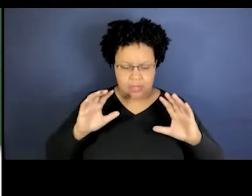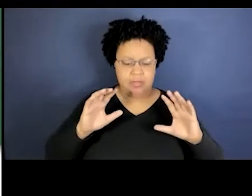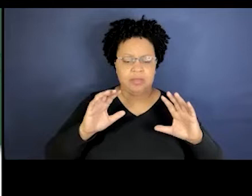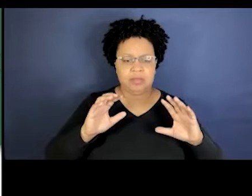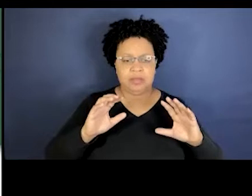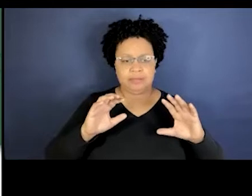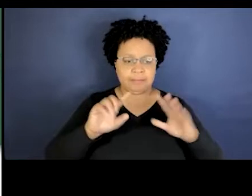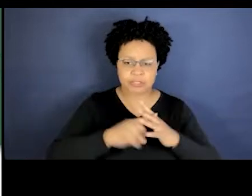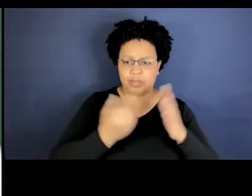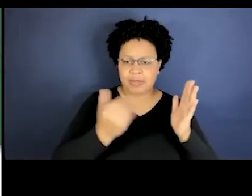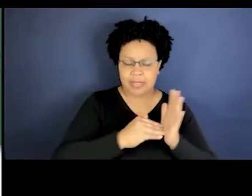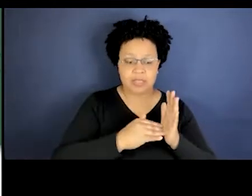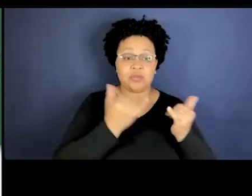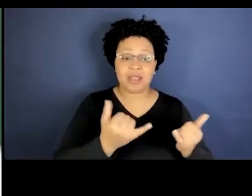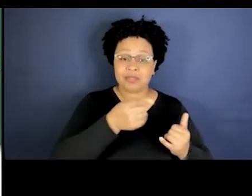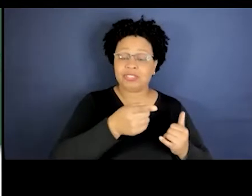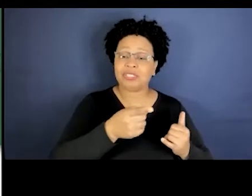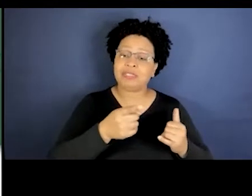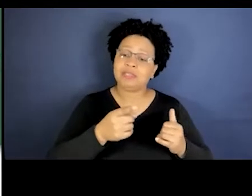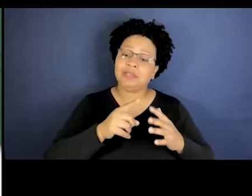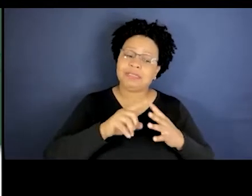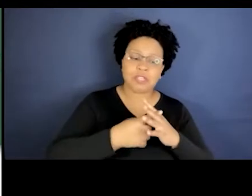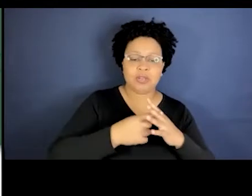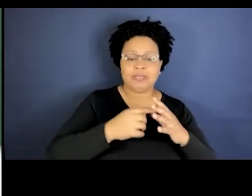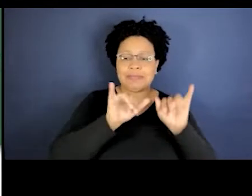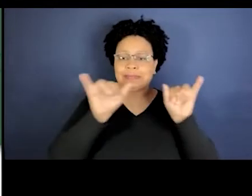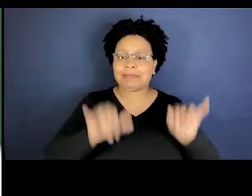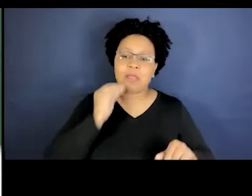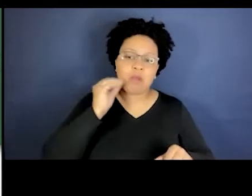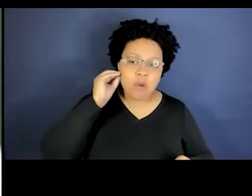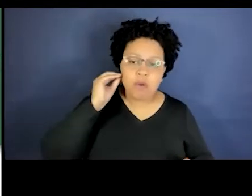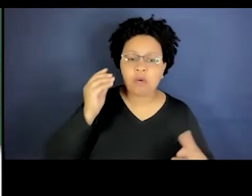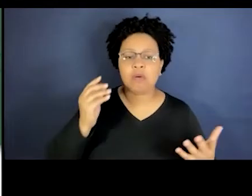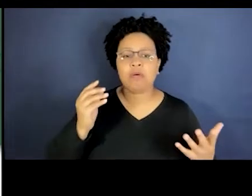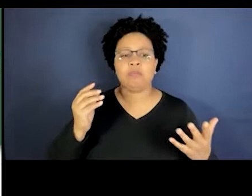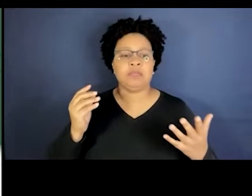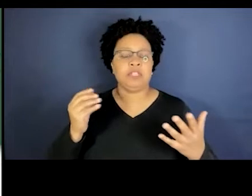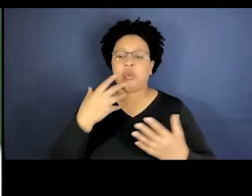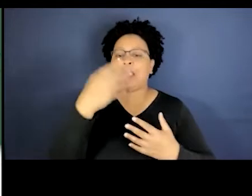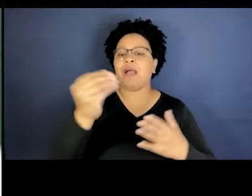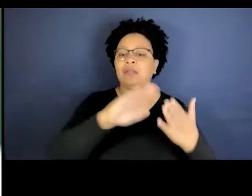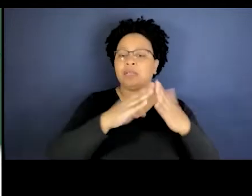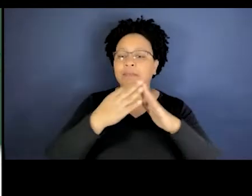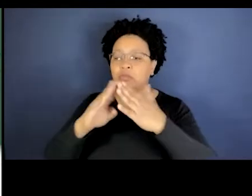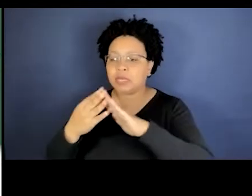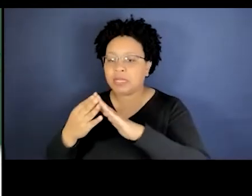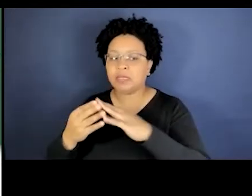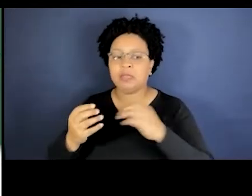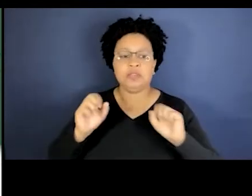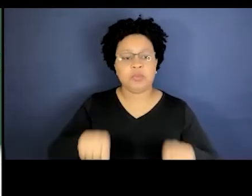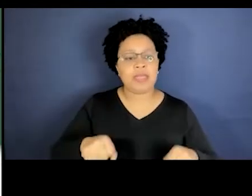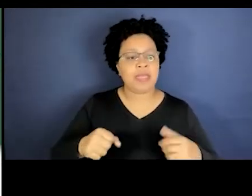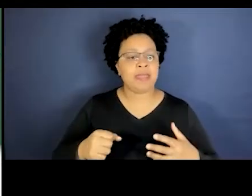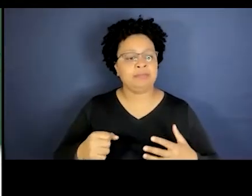at home, and now here it is. You go out in the community, and you know, again, back to some of the other statements, you could stand,